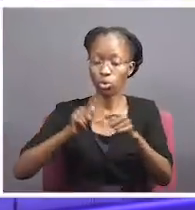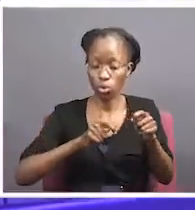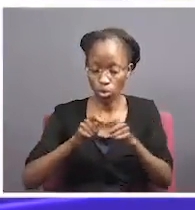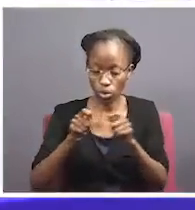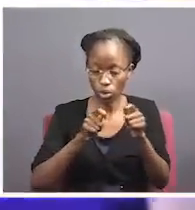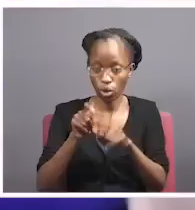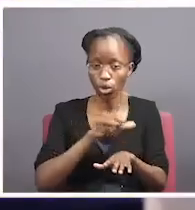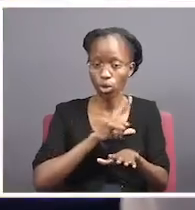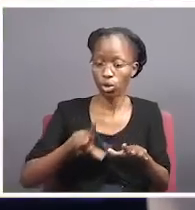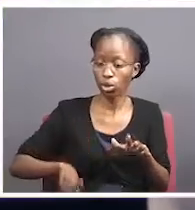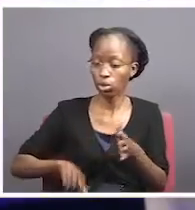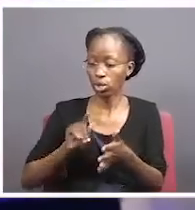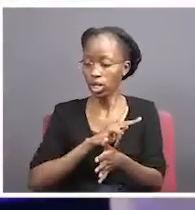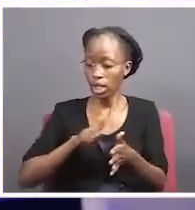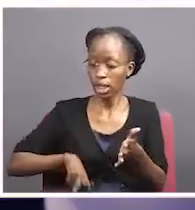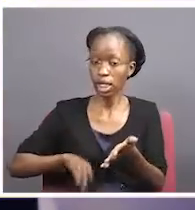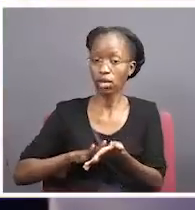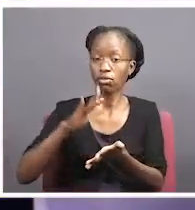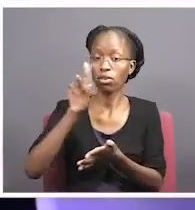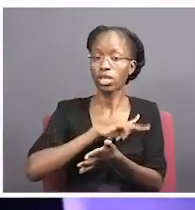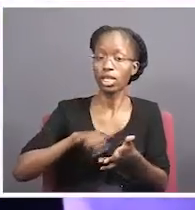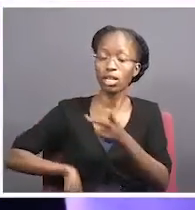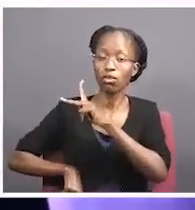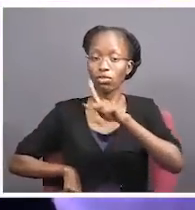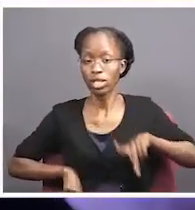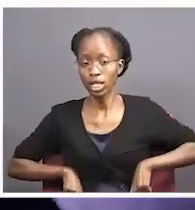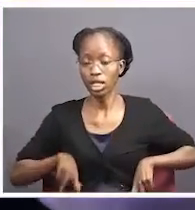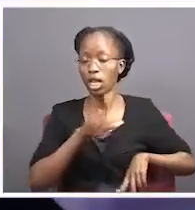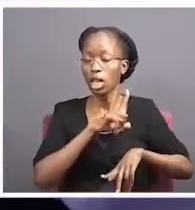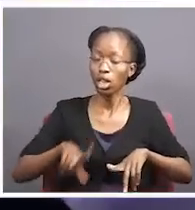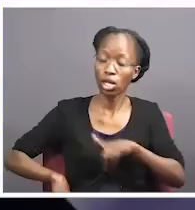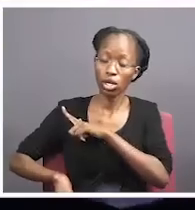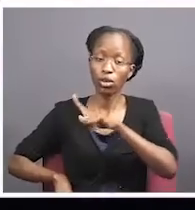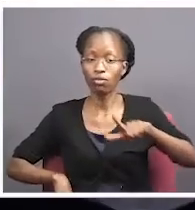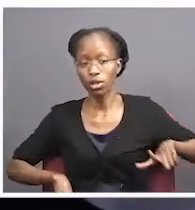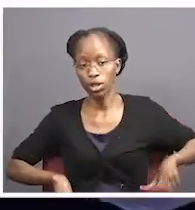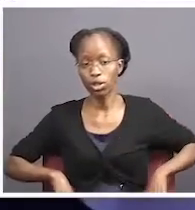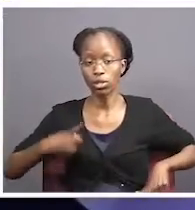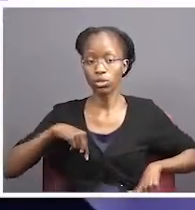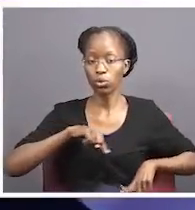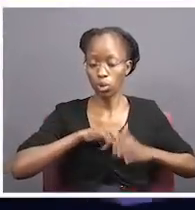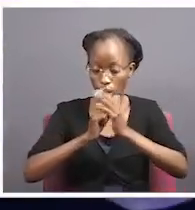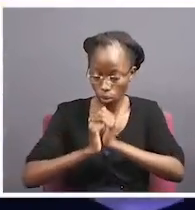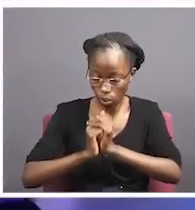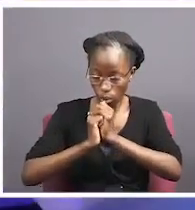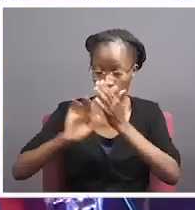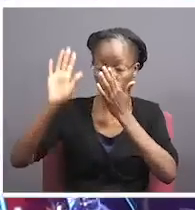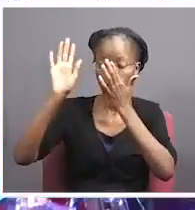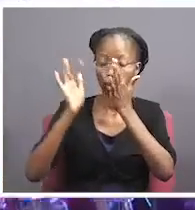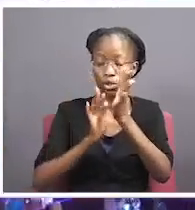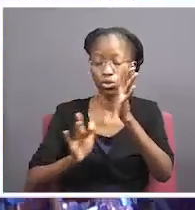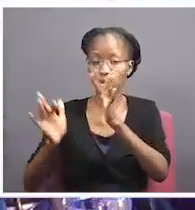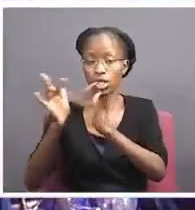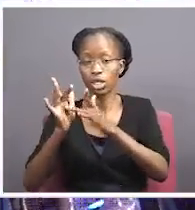You rule. O Jehovah, King of glory, King of kings, Lord of lords. We worship